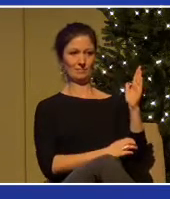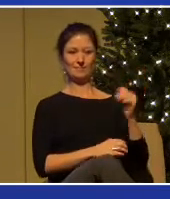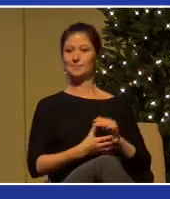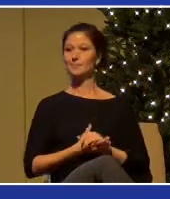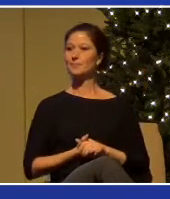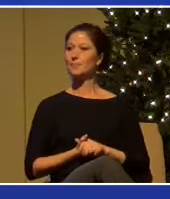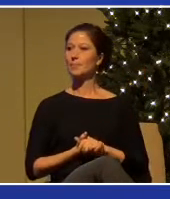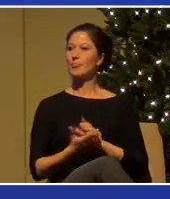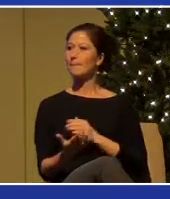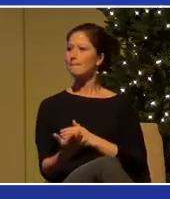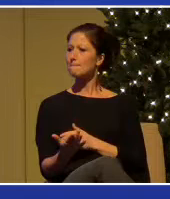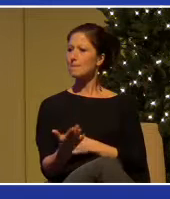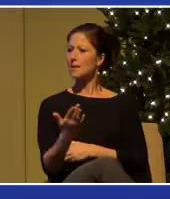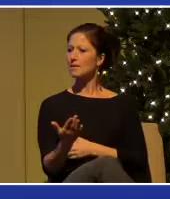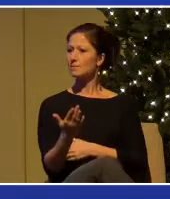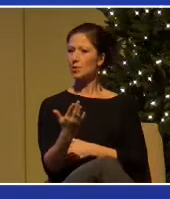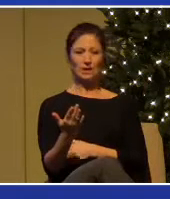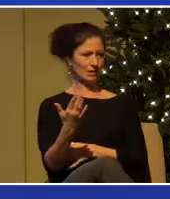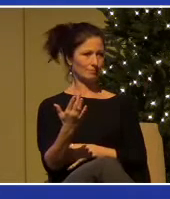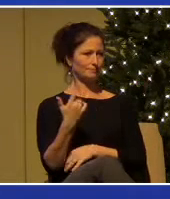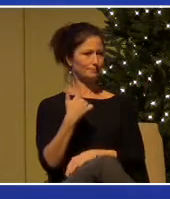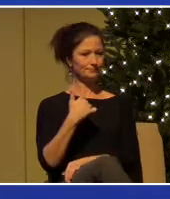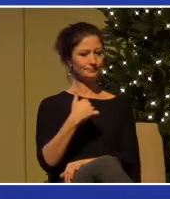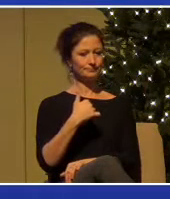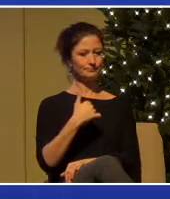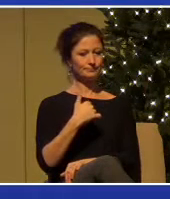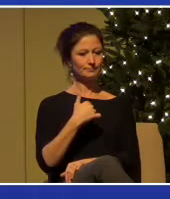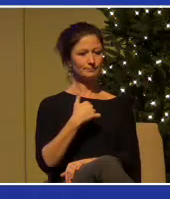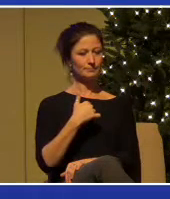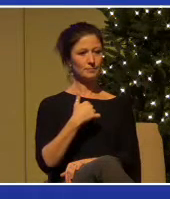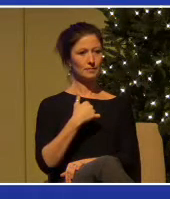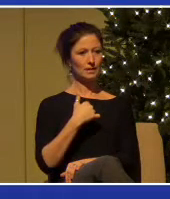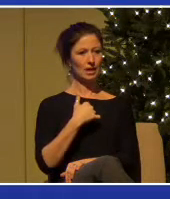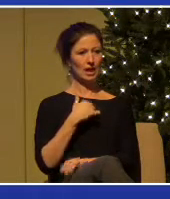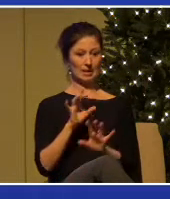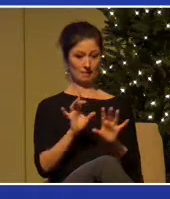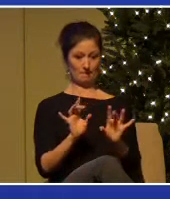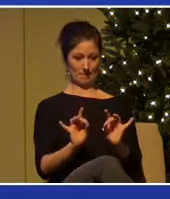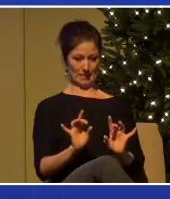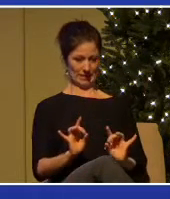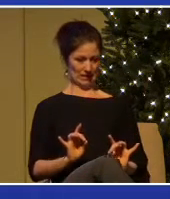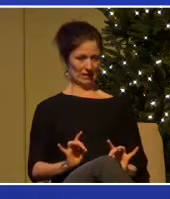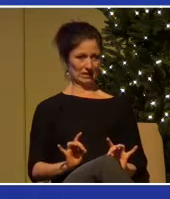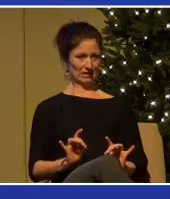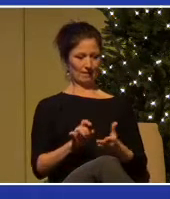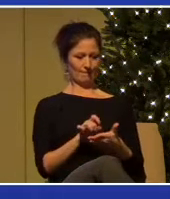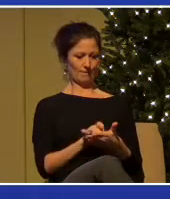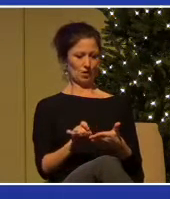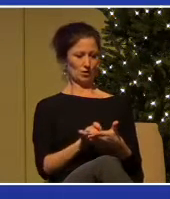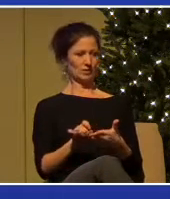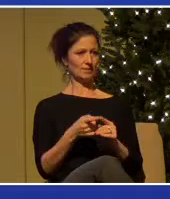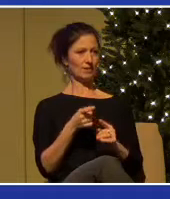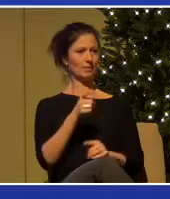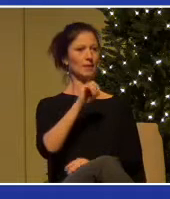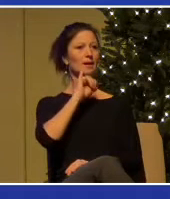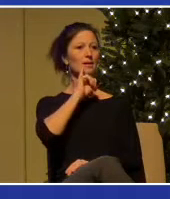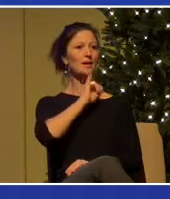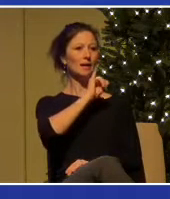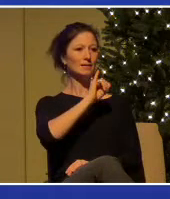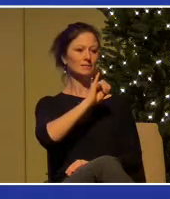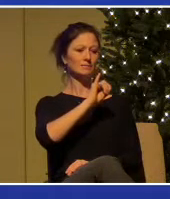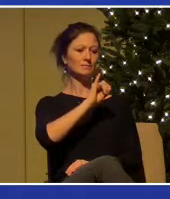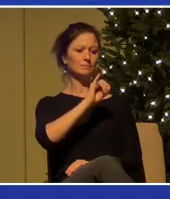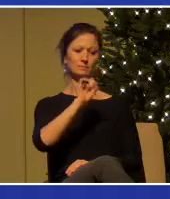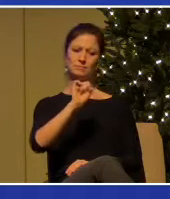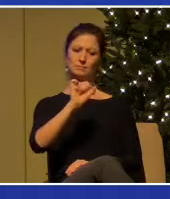morning for this service, I chose the verses that we read in Isaiah. And it starts with